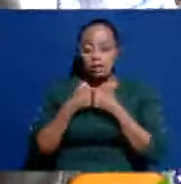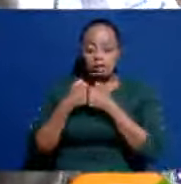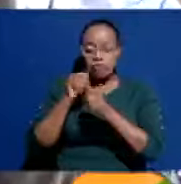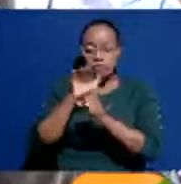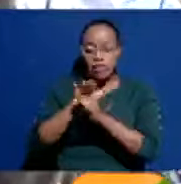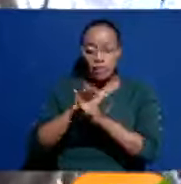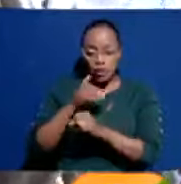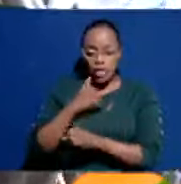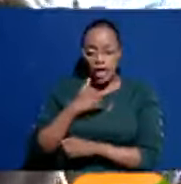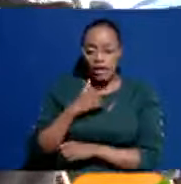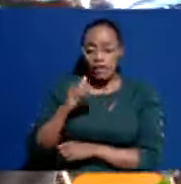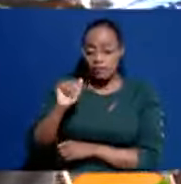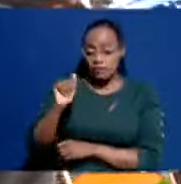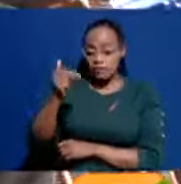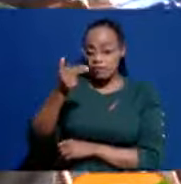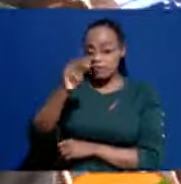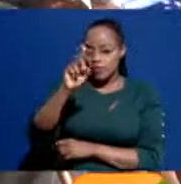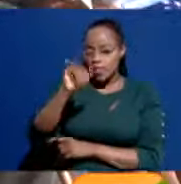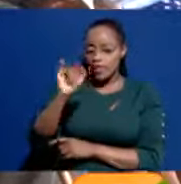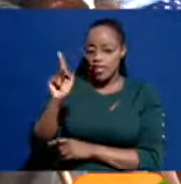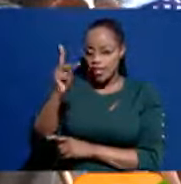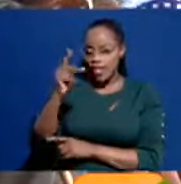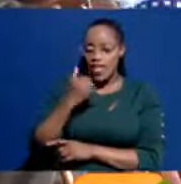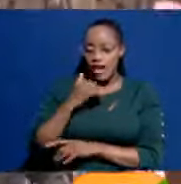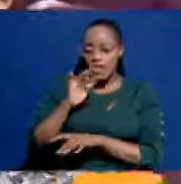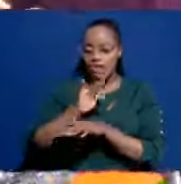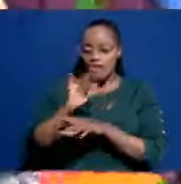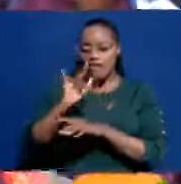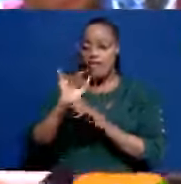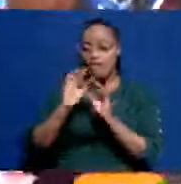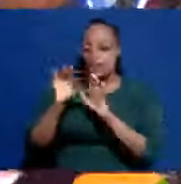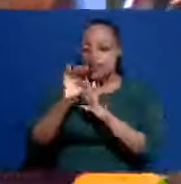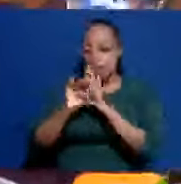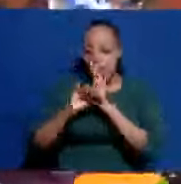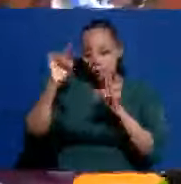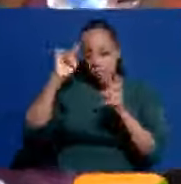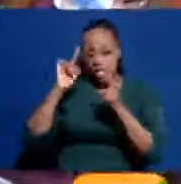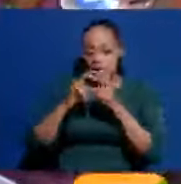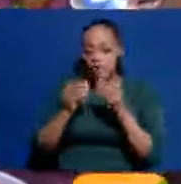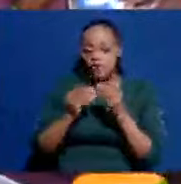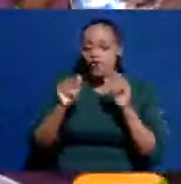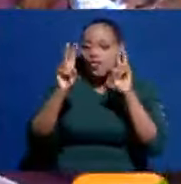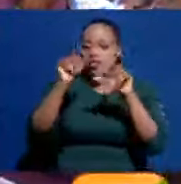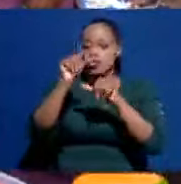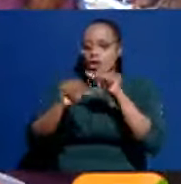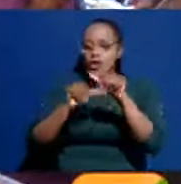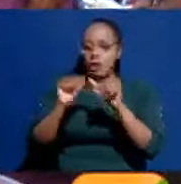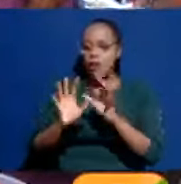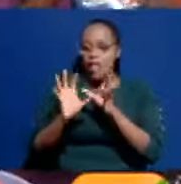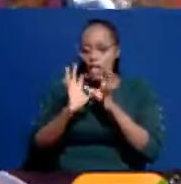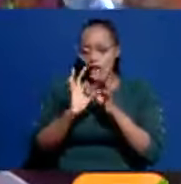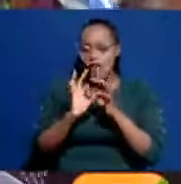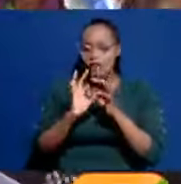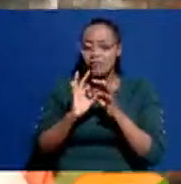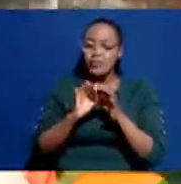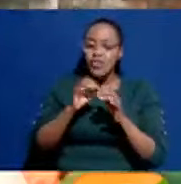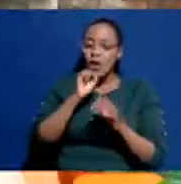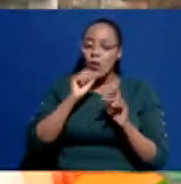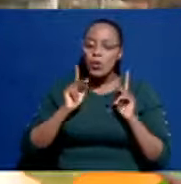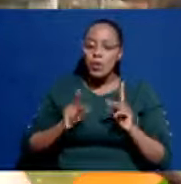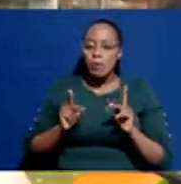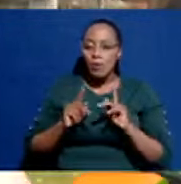Ahadi Kenya convened a sensitization program in Bobasi aimed at addressing the issue of associating grey hair with witchcraft.